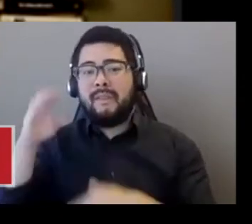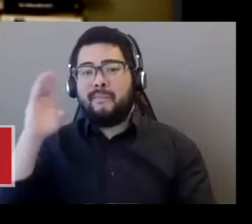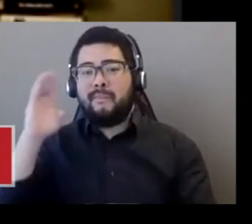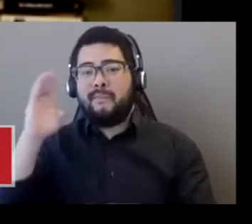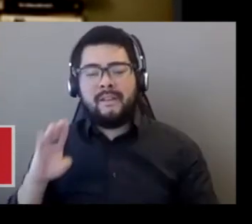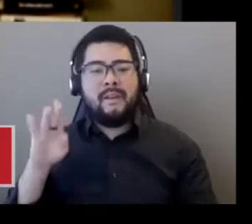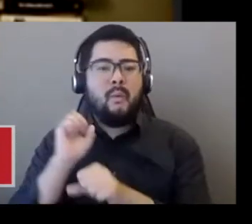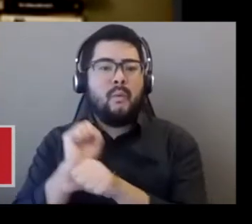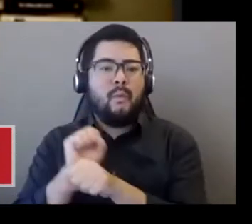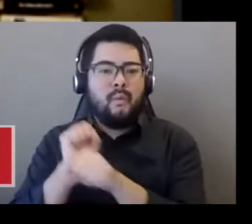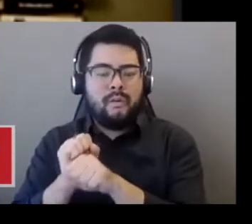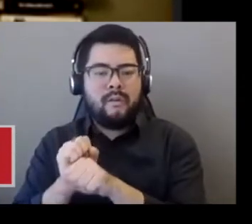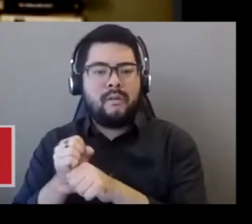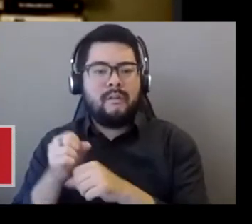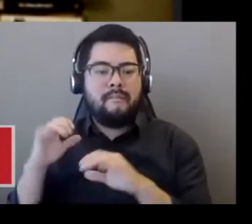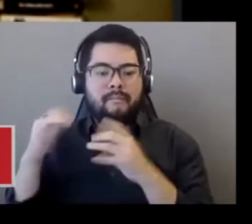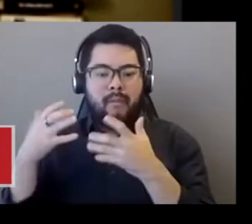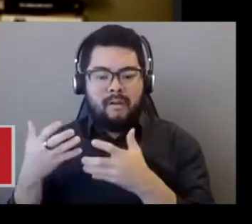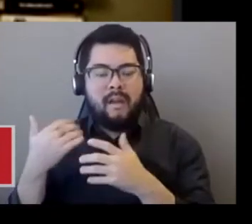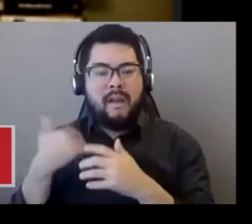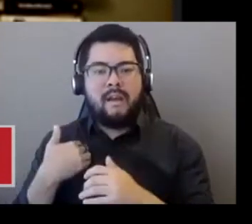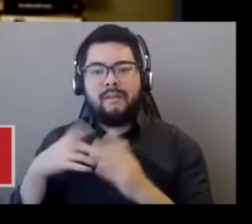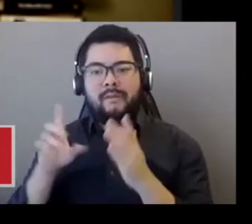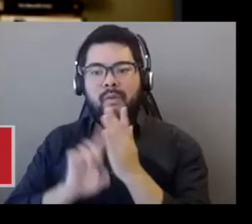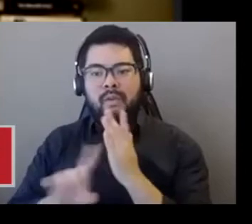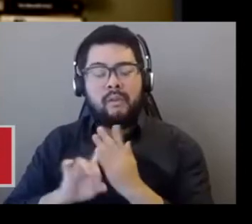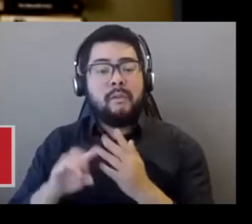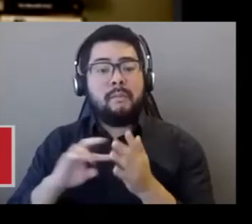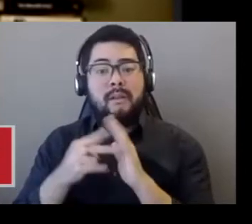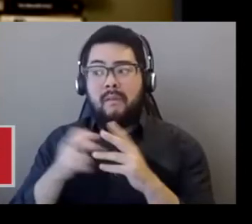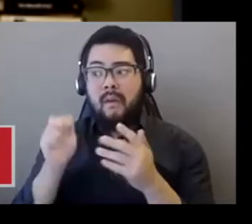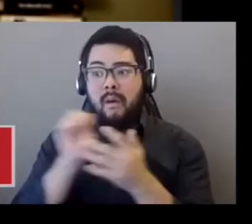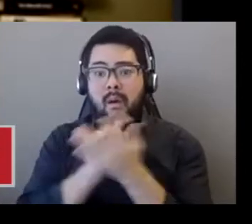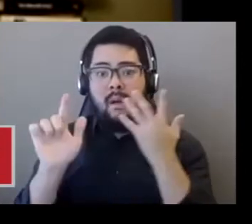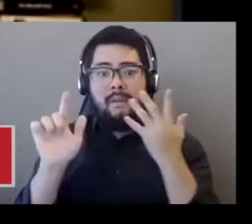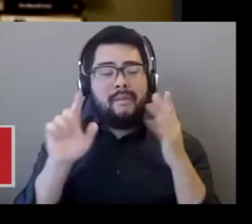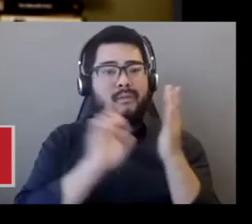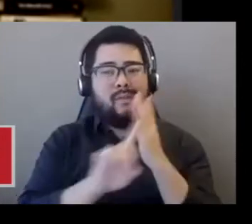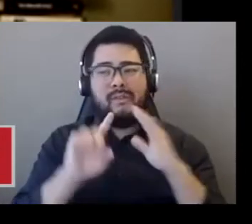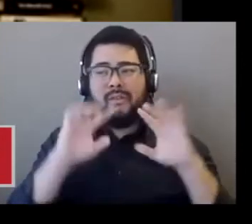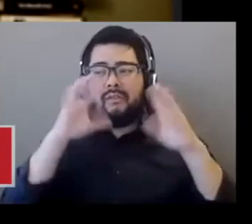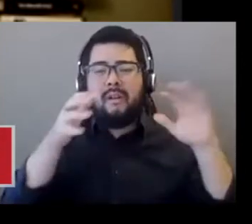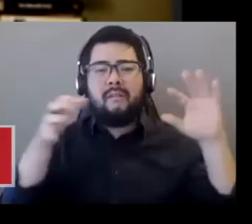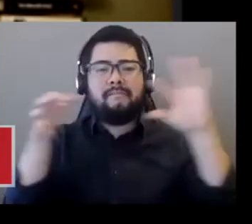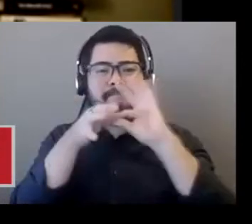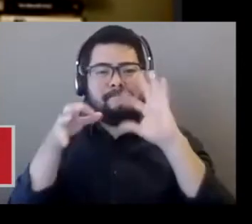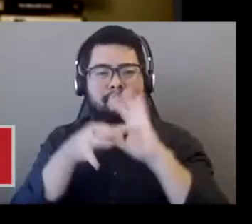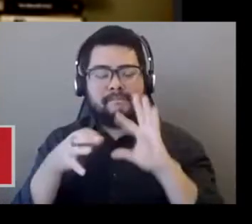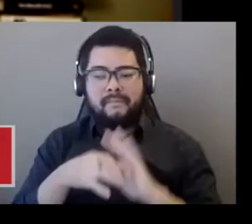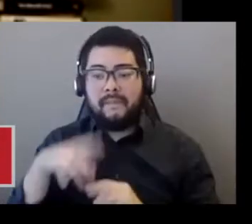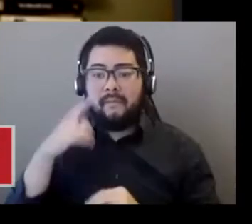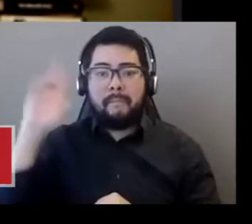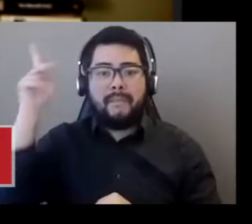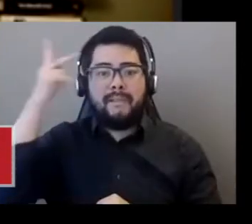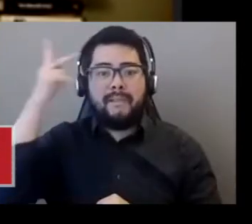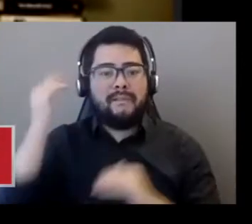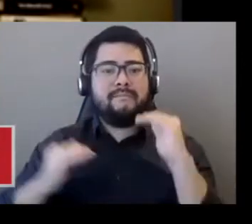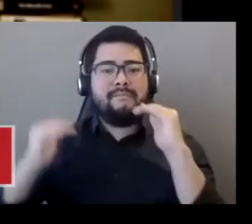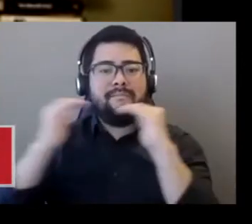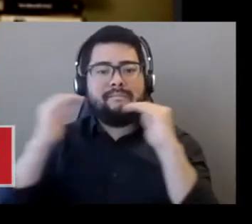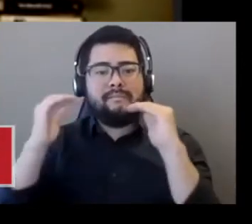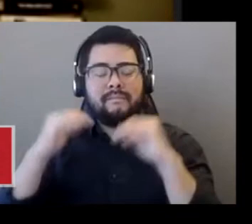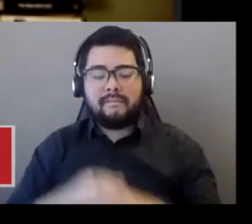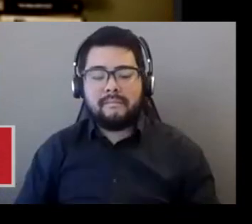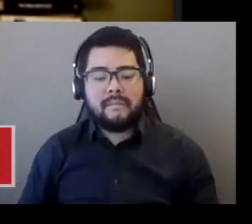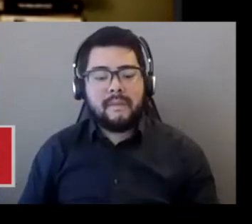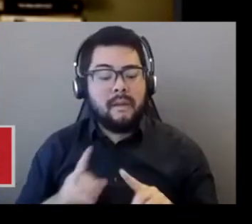institute and so on. There are many that are linked directly to political movements. It's not a luxury because these